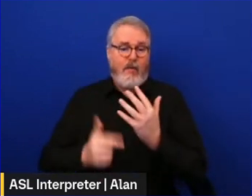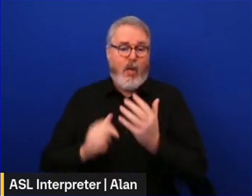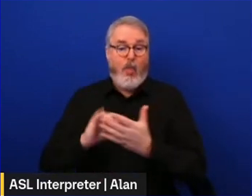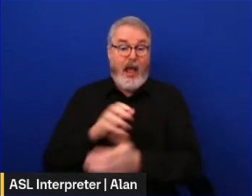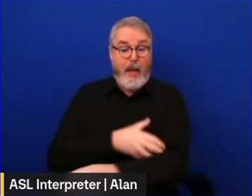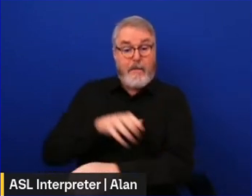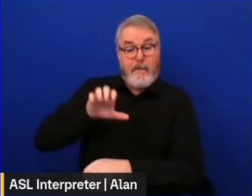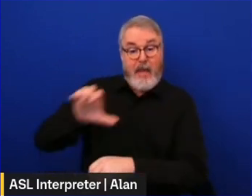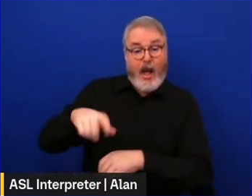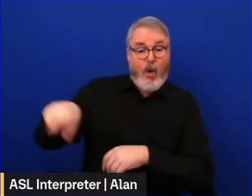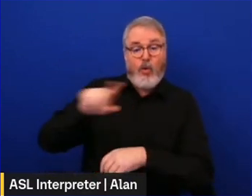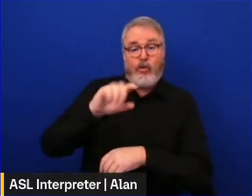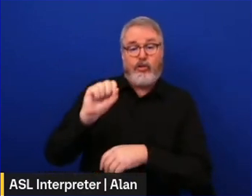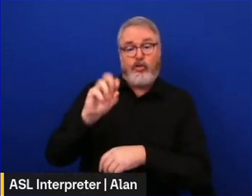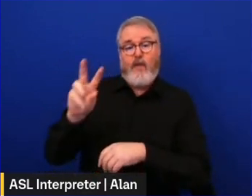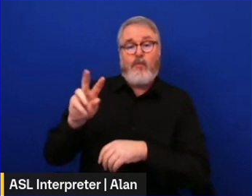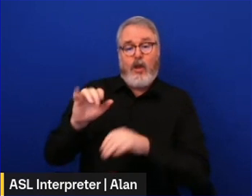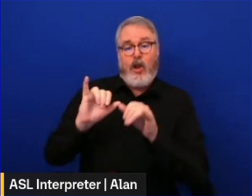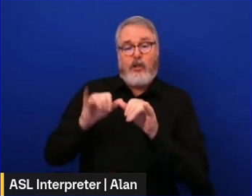with self-service capabilities.